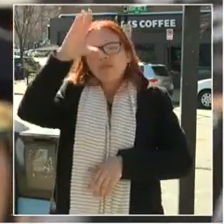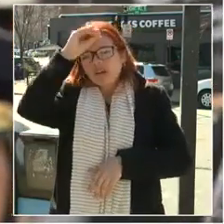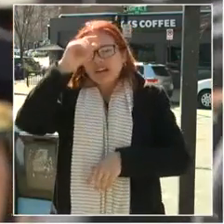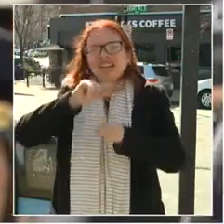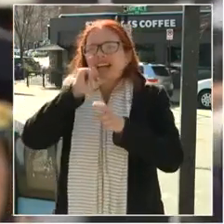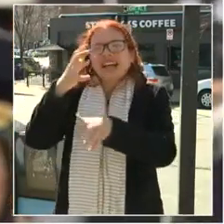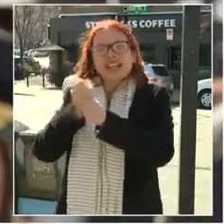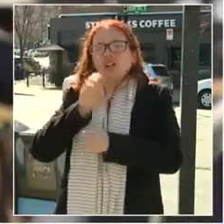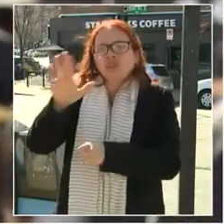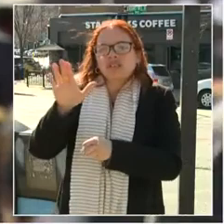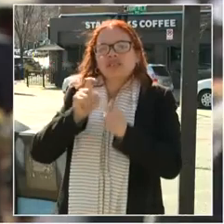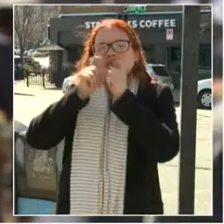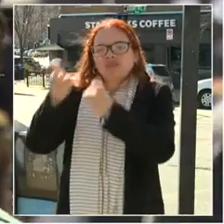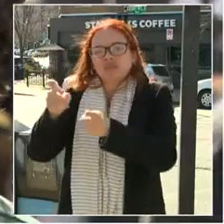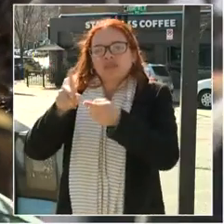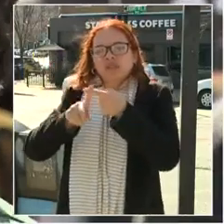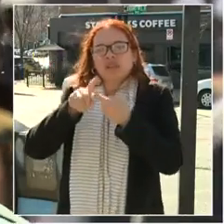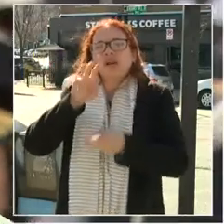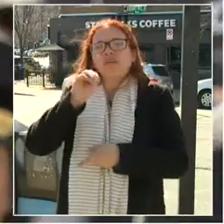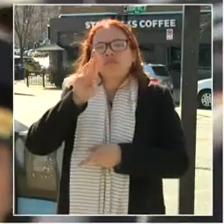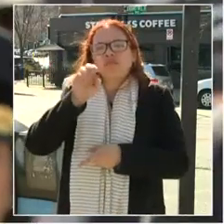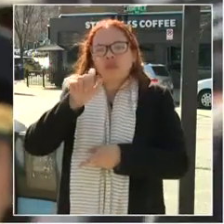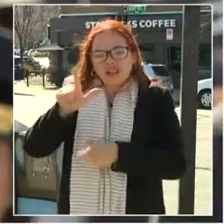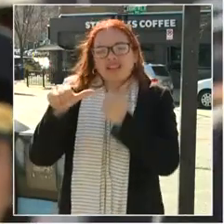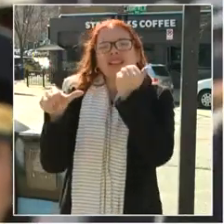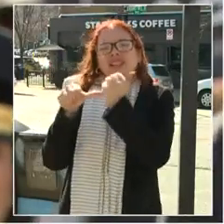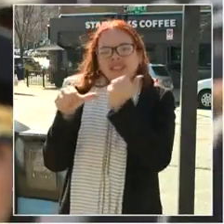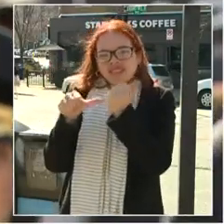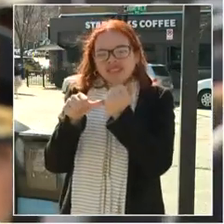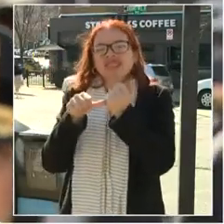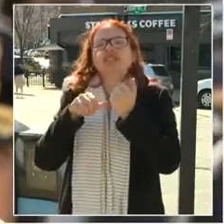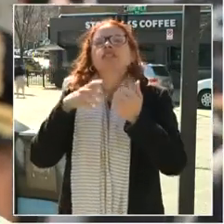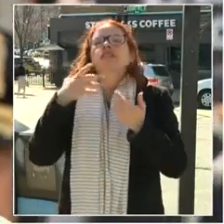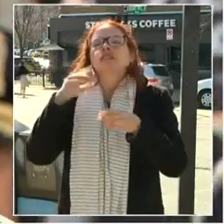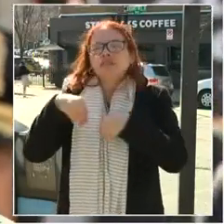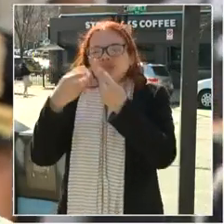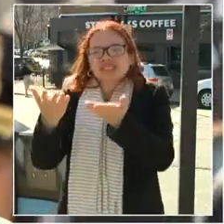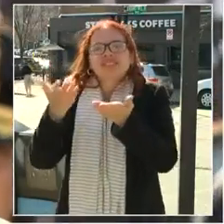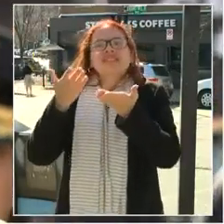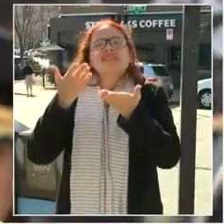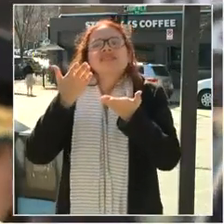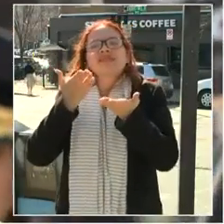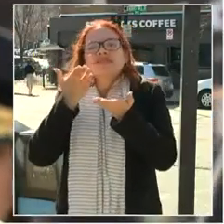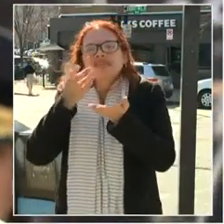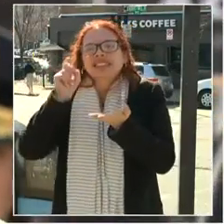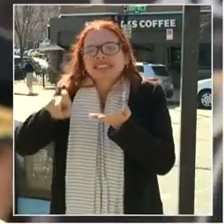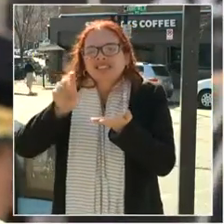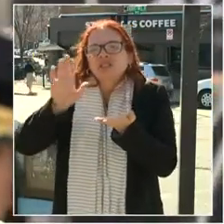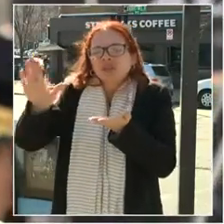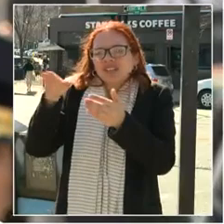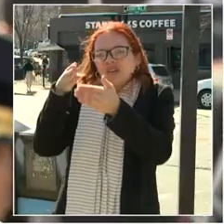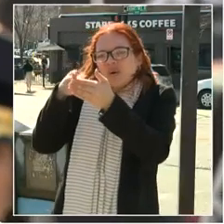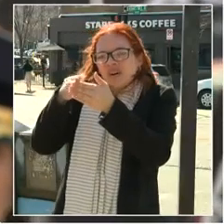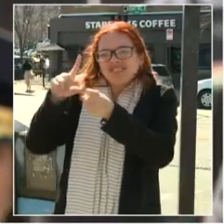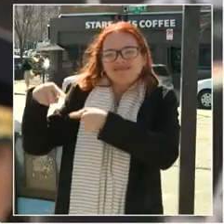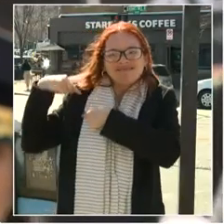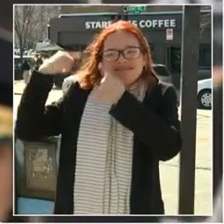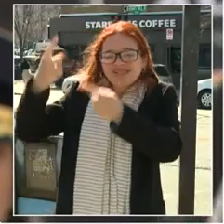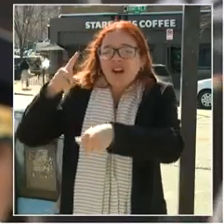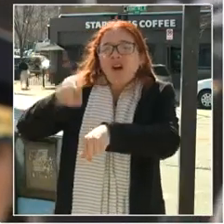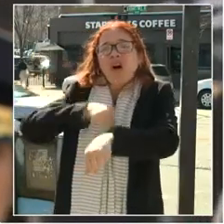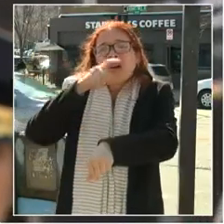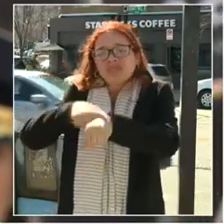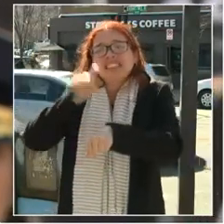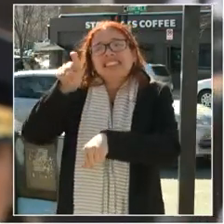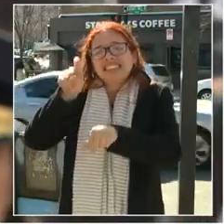that corner. We've been putting people's needs and making sure they're trying to get met on that corner for a long time. And we'd like to continue doing it. So